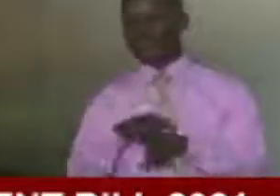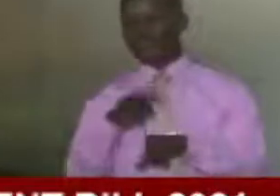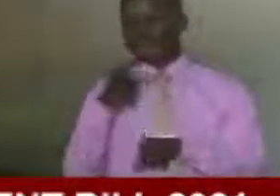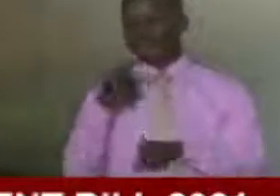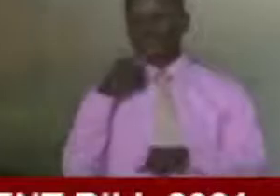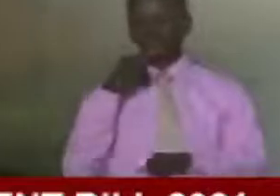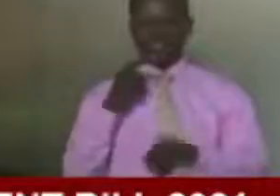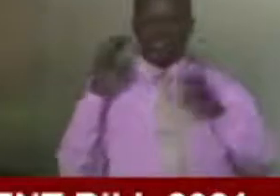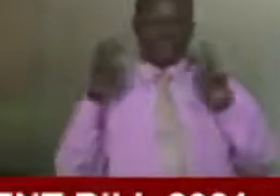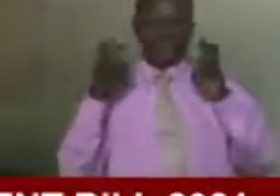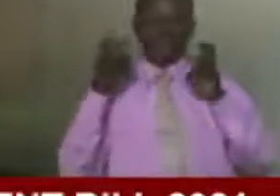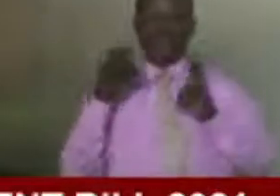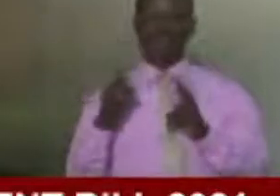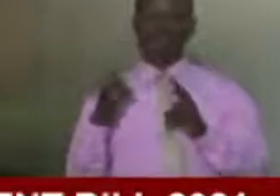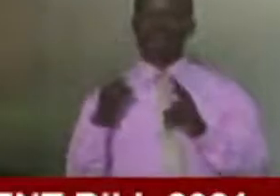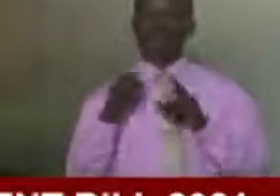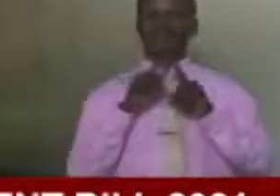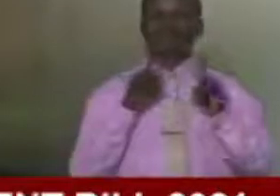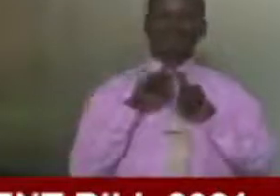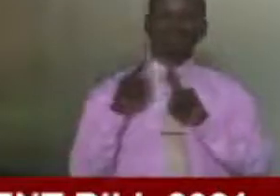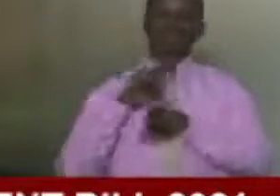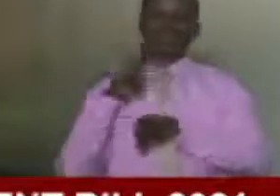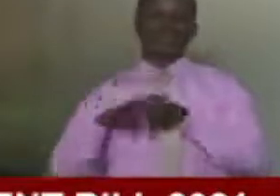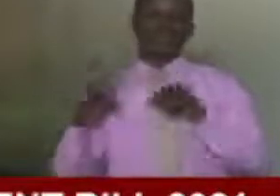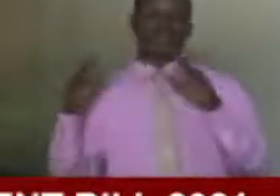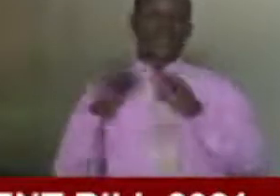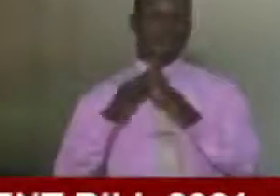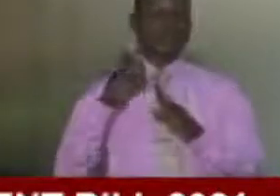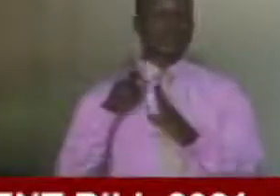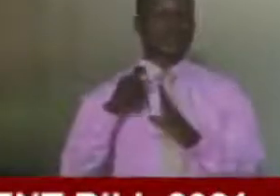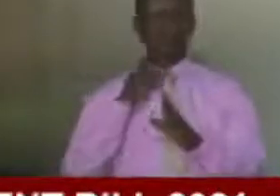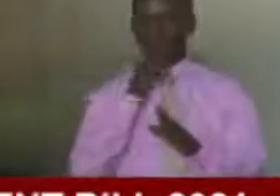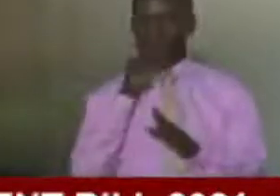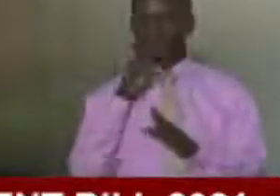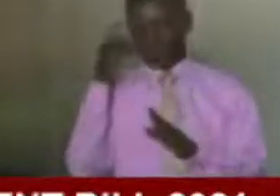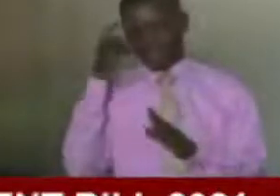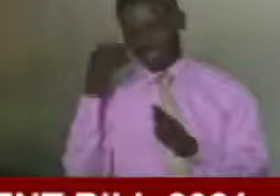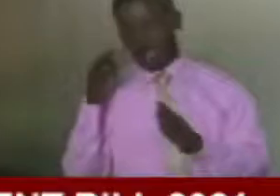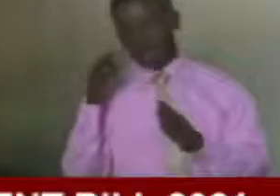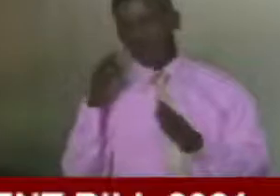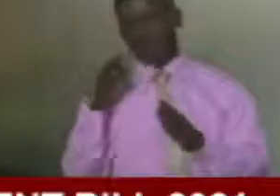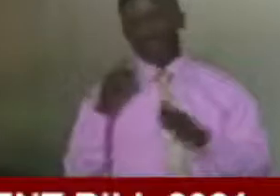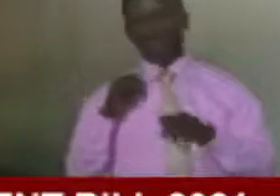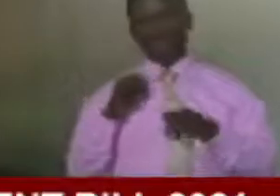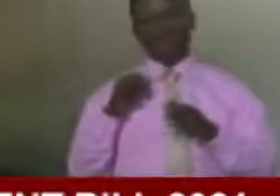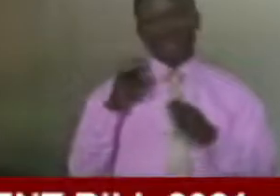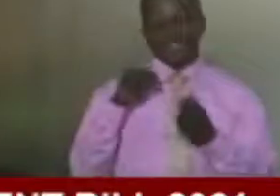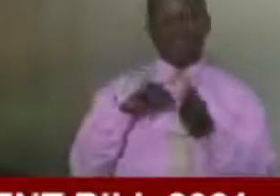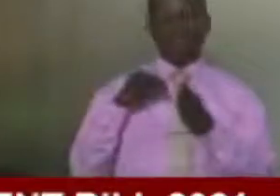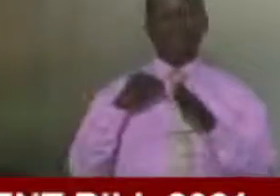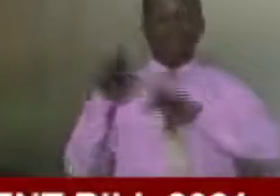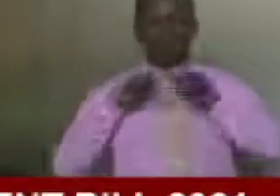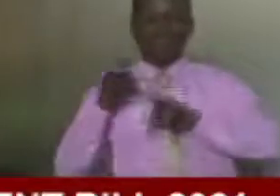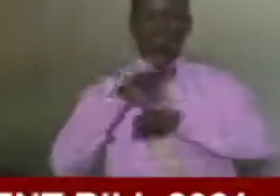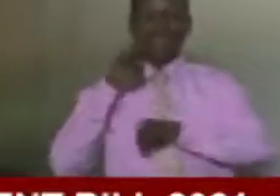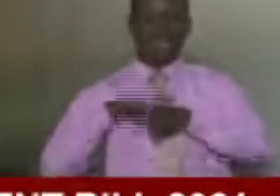mentioned issue of ego. I think the National Assembly should not be thinking about ego. This is about the nation and improving